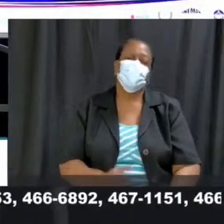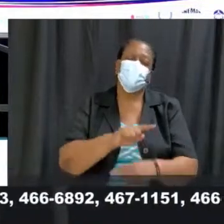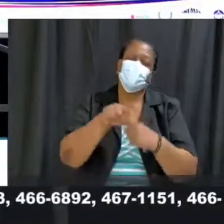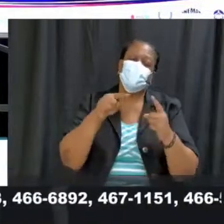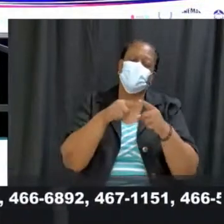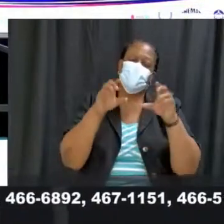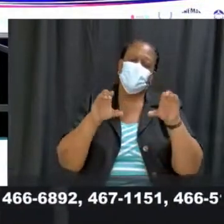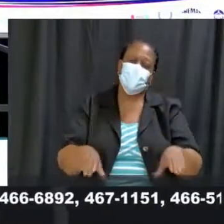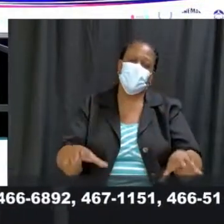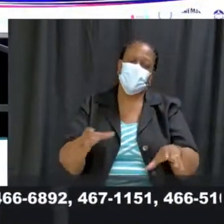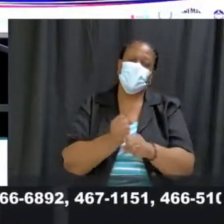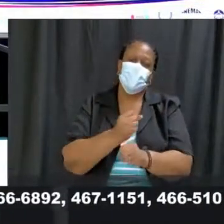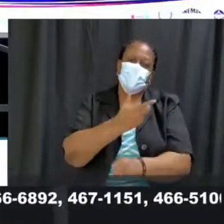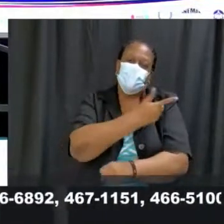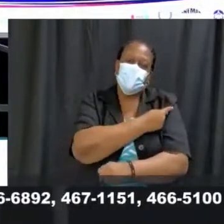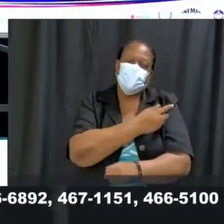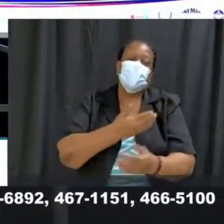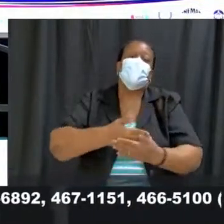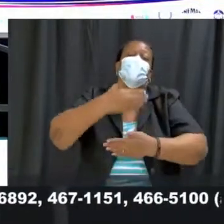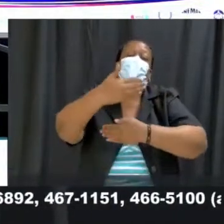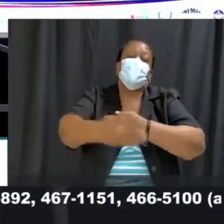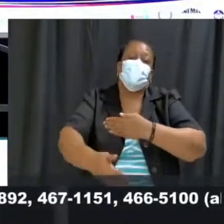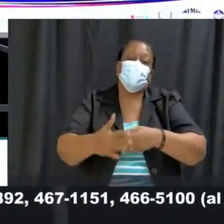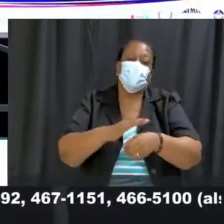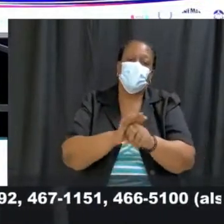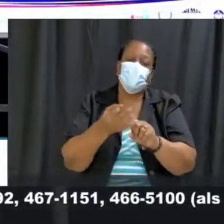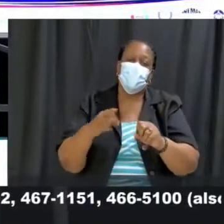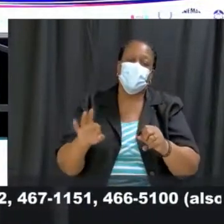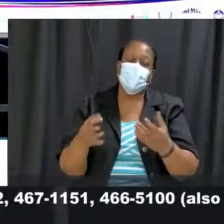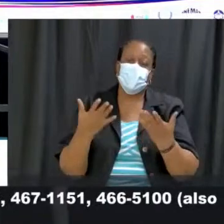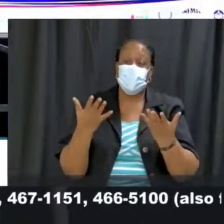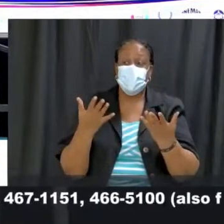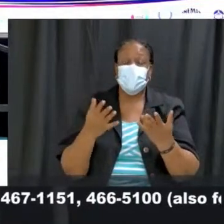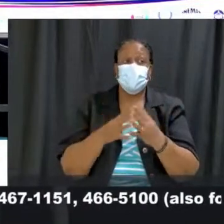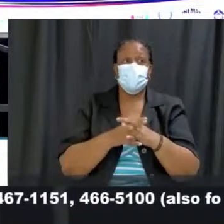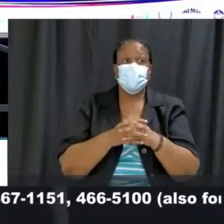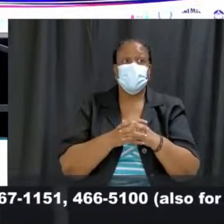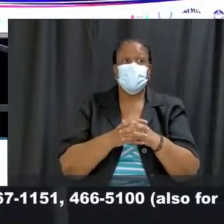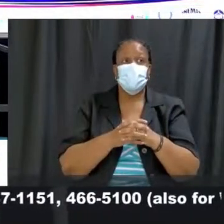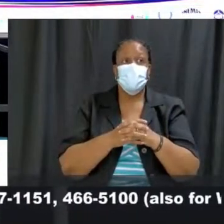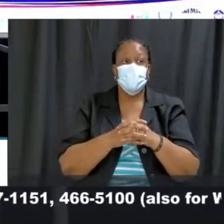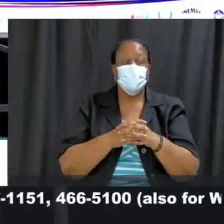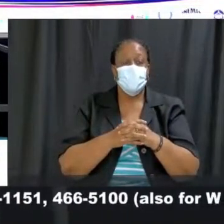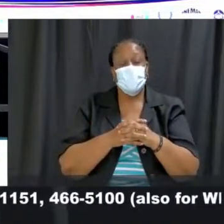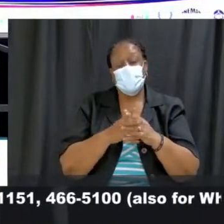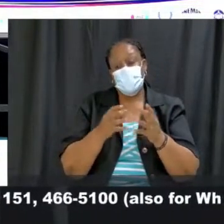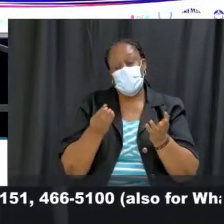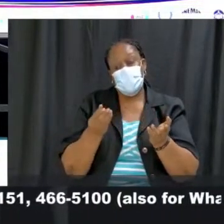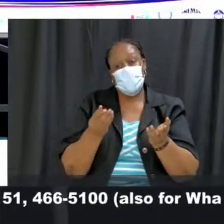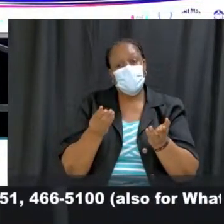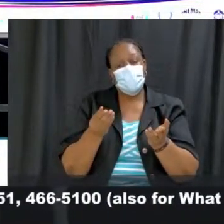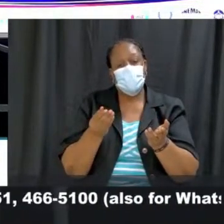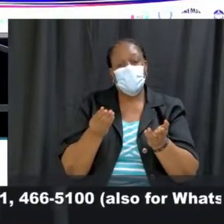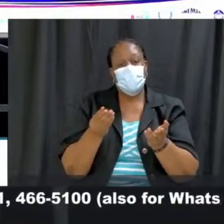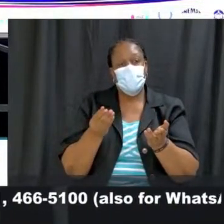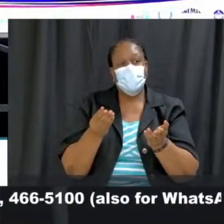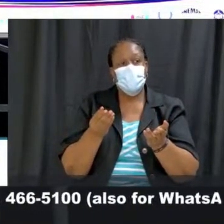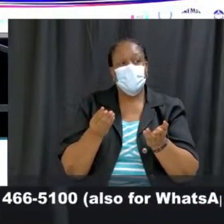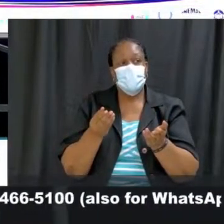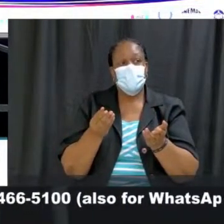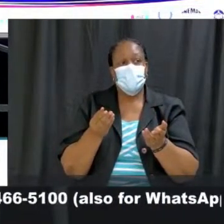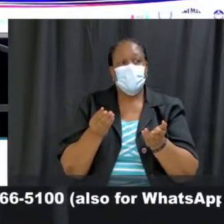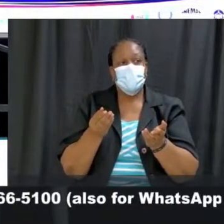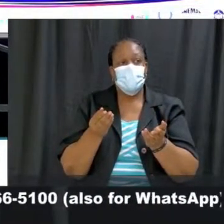an individual be vaccinated? Now, the science says there's no optimal interval